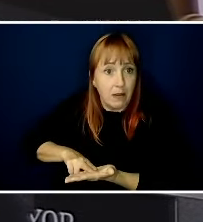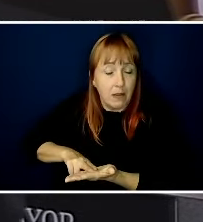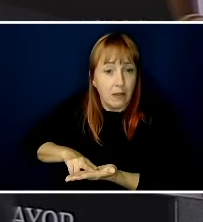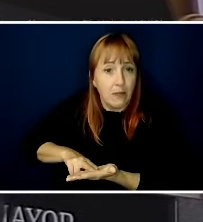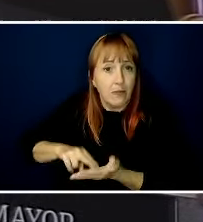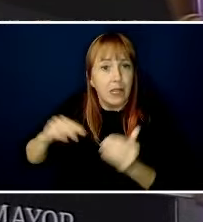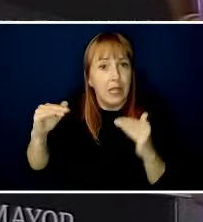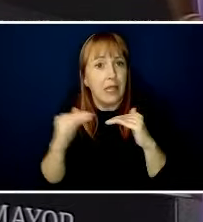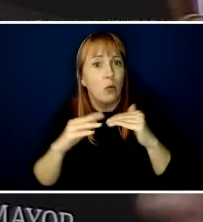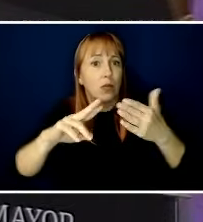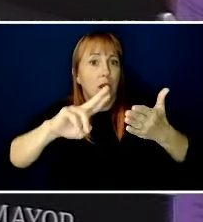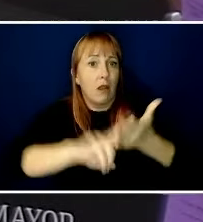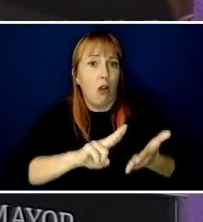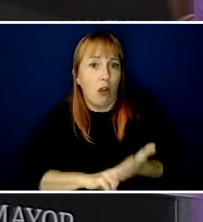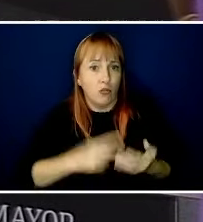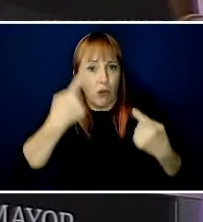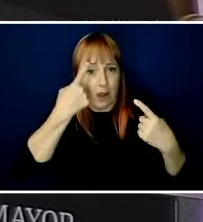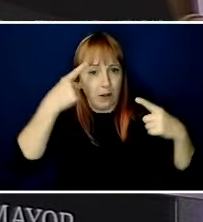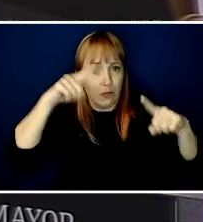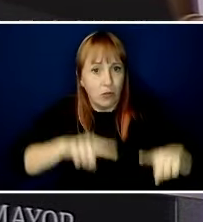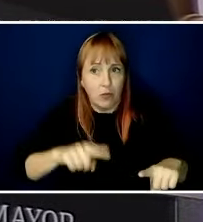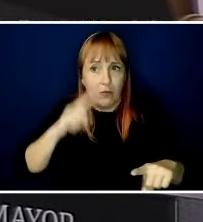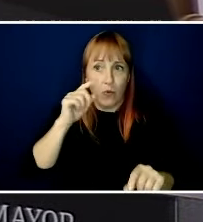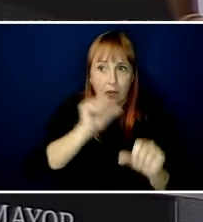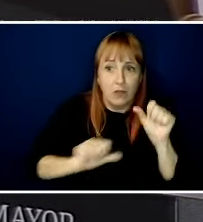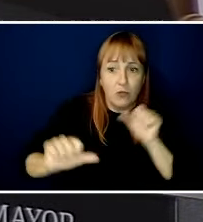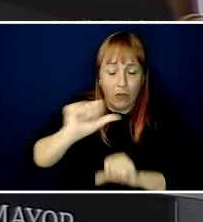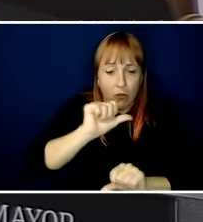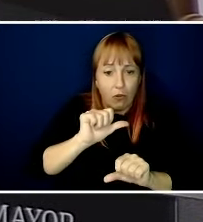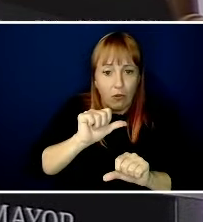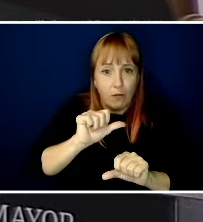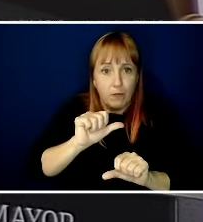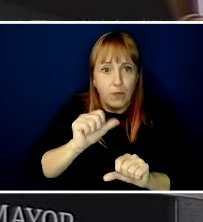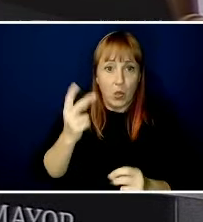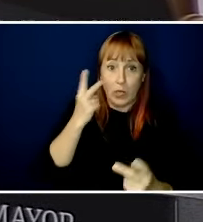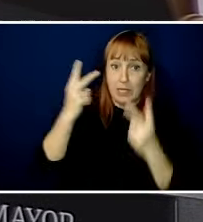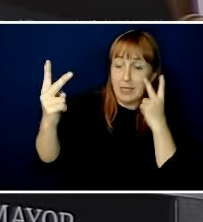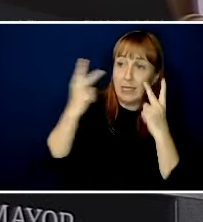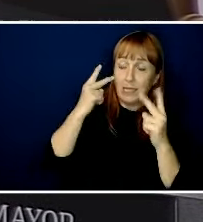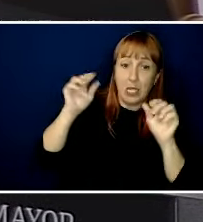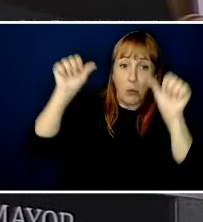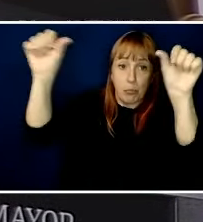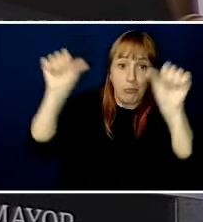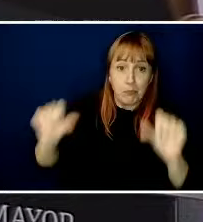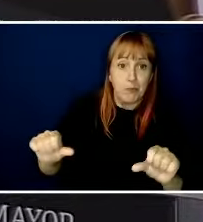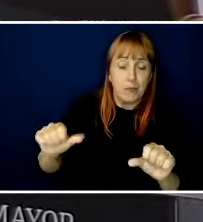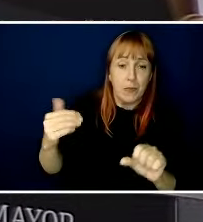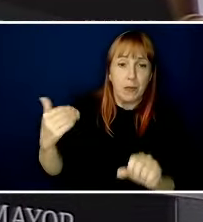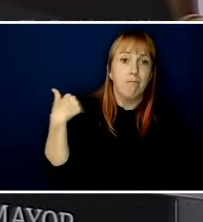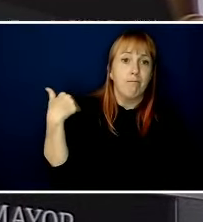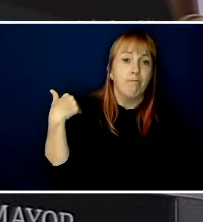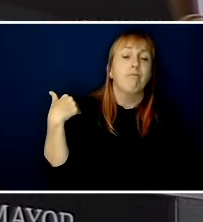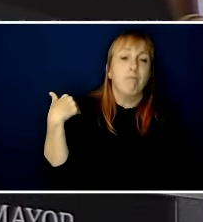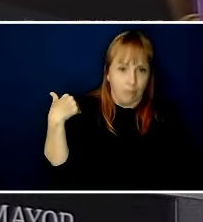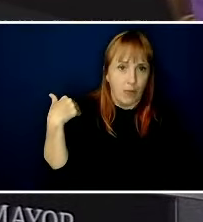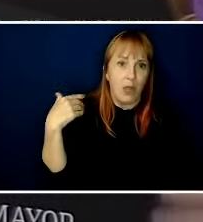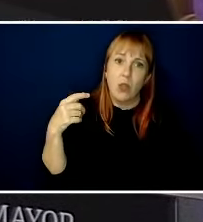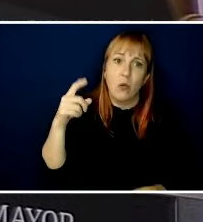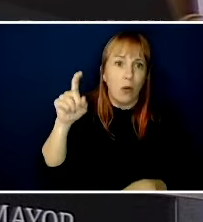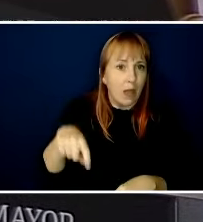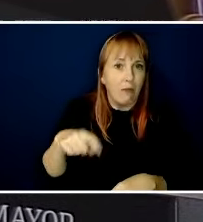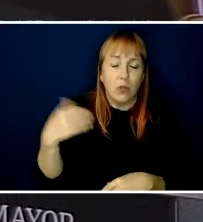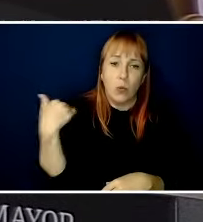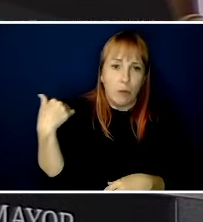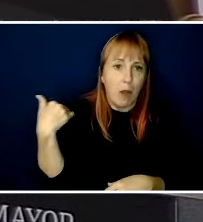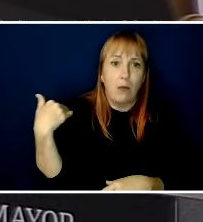contract with one another, they're visible reminders because we need to be reminded. Everything we do,